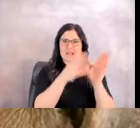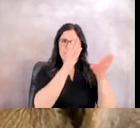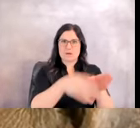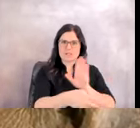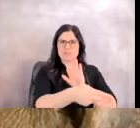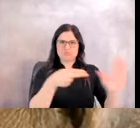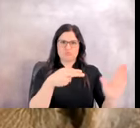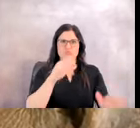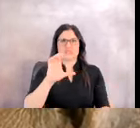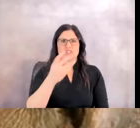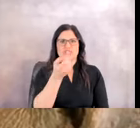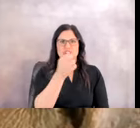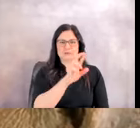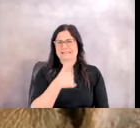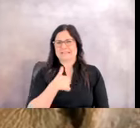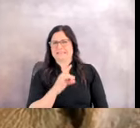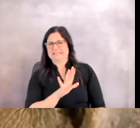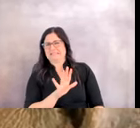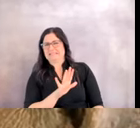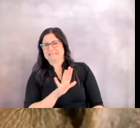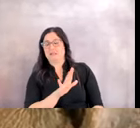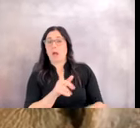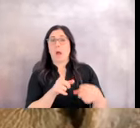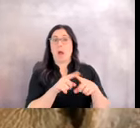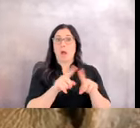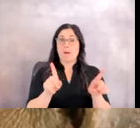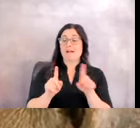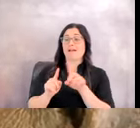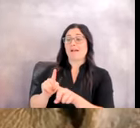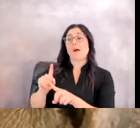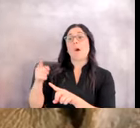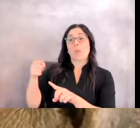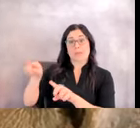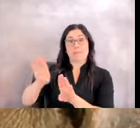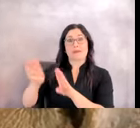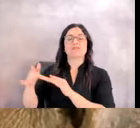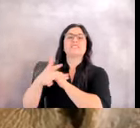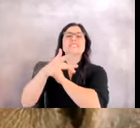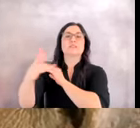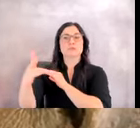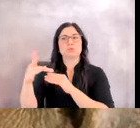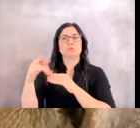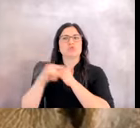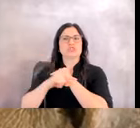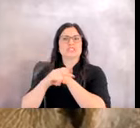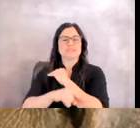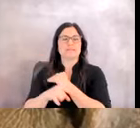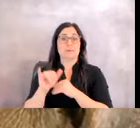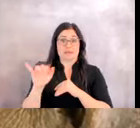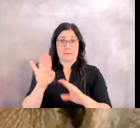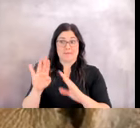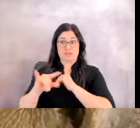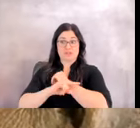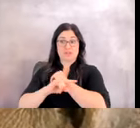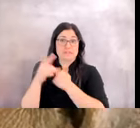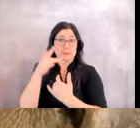a cheater, as opposed to cheating as a behavior. Because cheating as a behavior, I